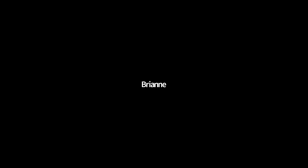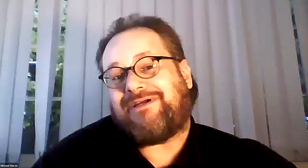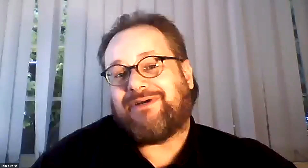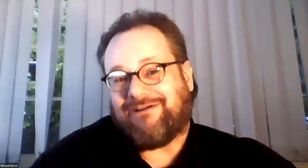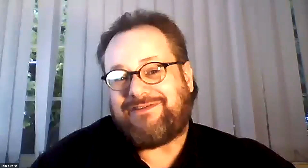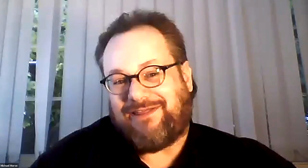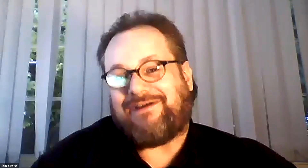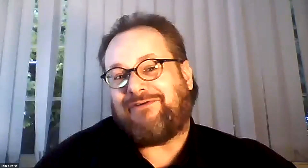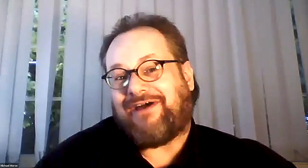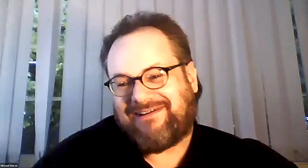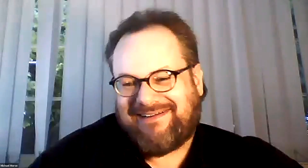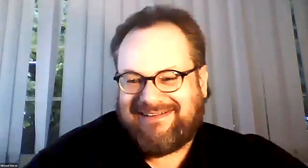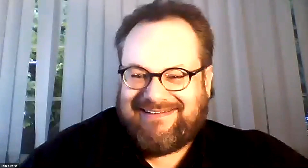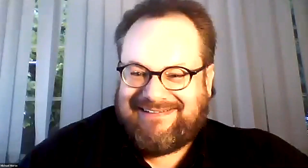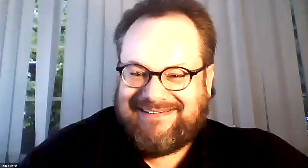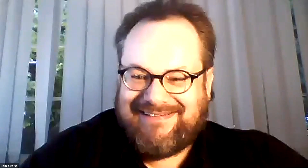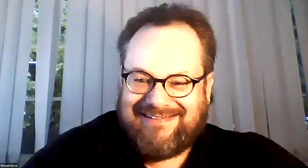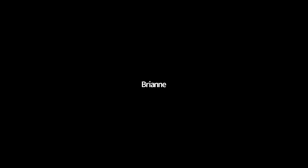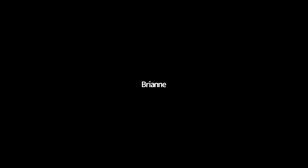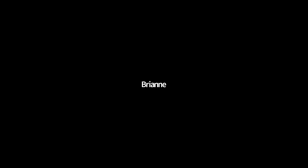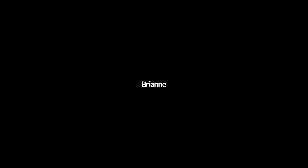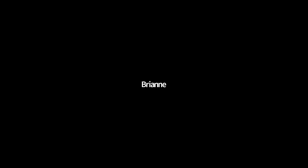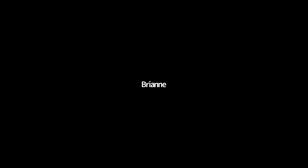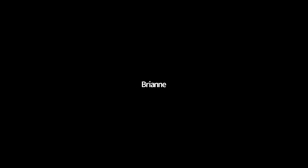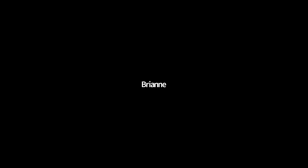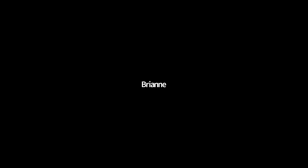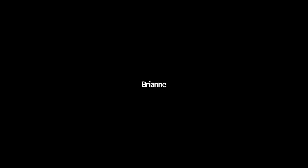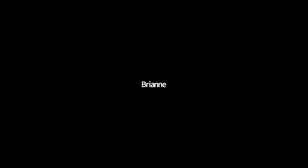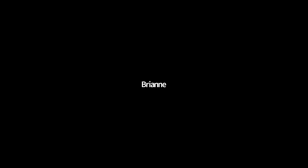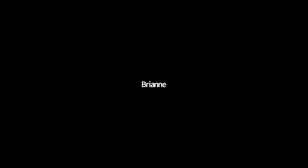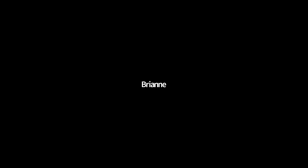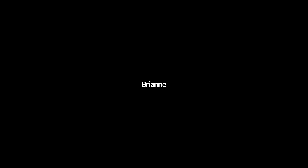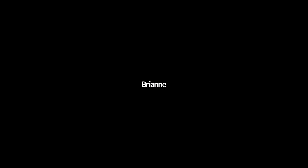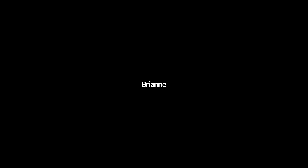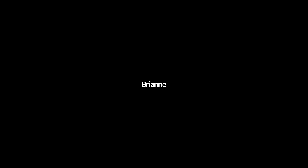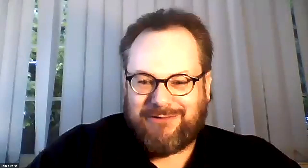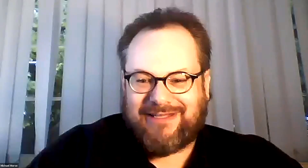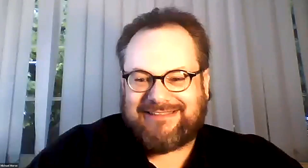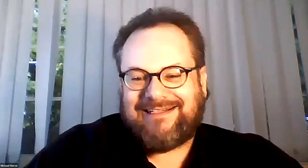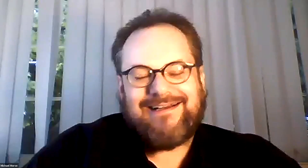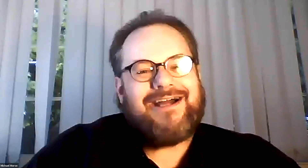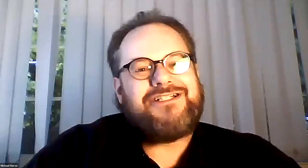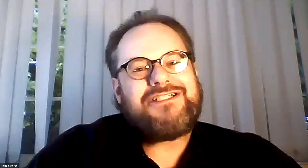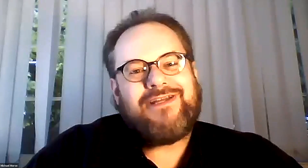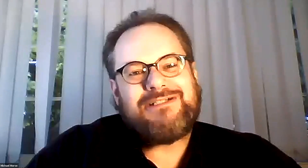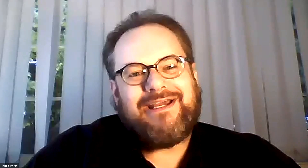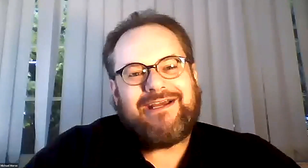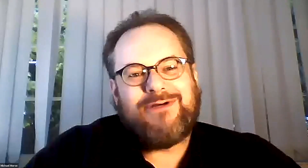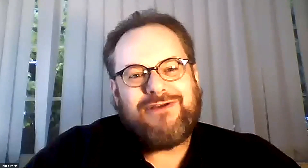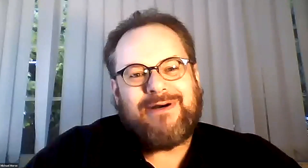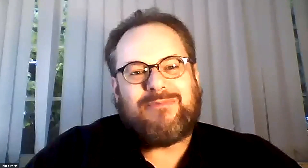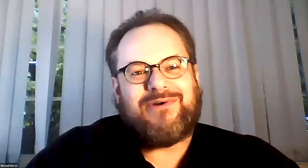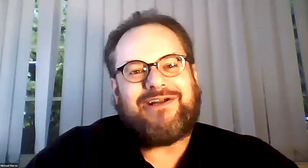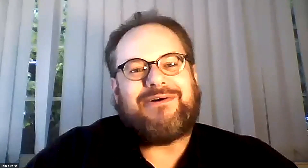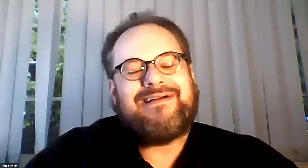As a champion breeder of teeth, I know that. And finally, I'll leave you with this. I just finished making a